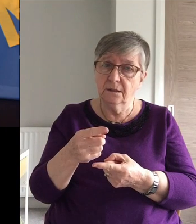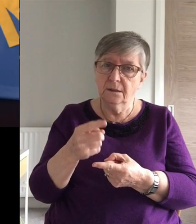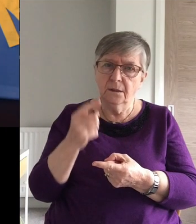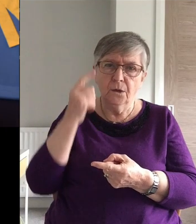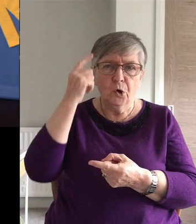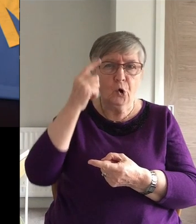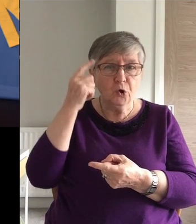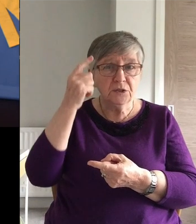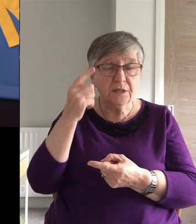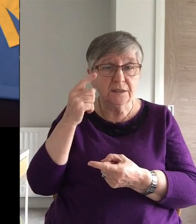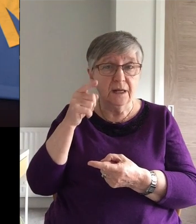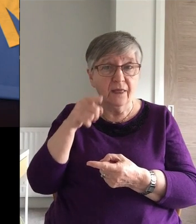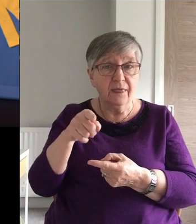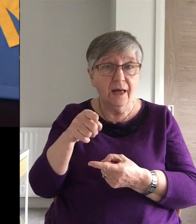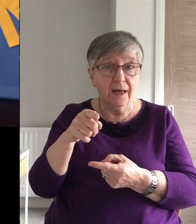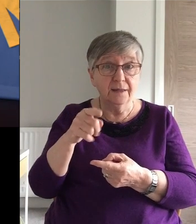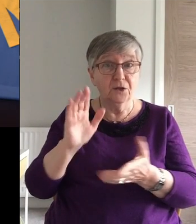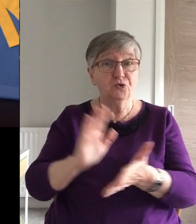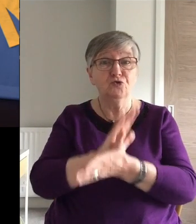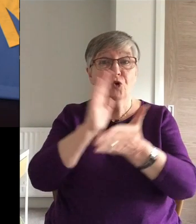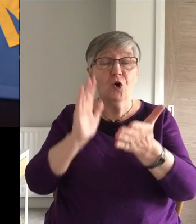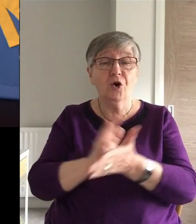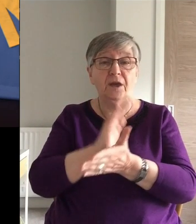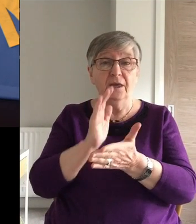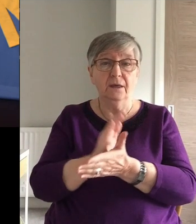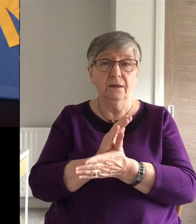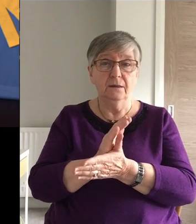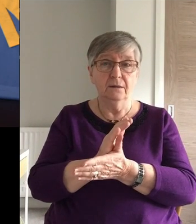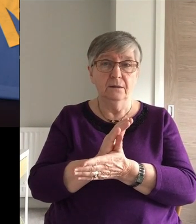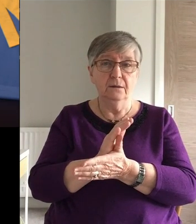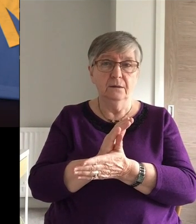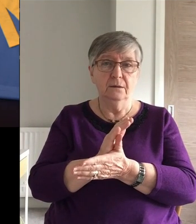4, consider it pure joy.